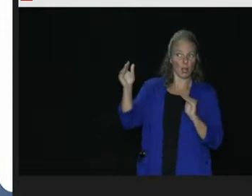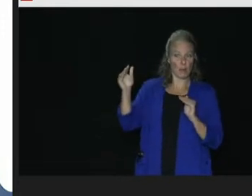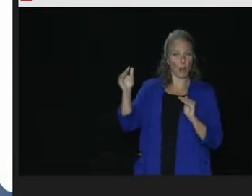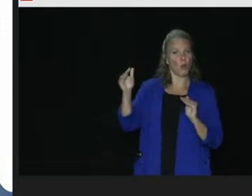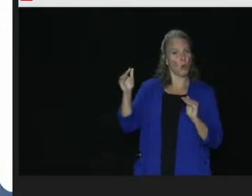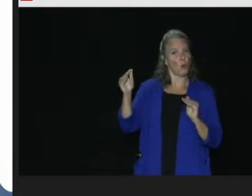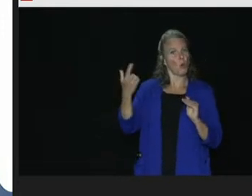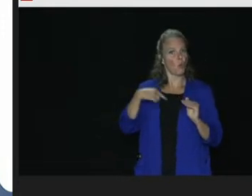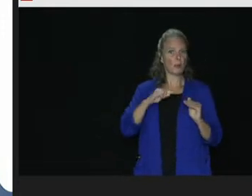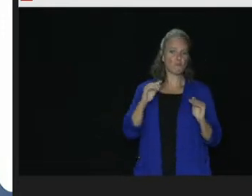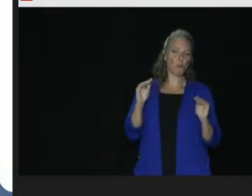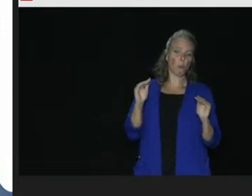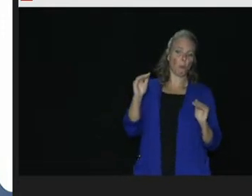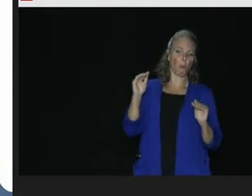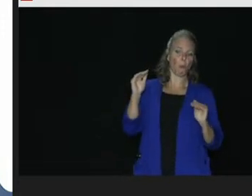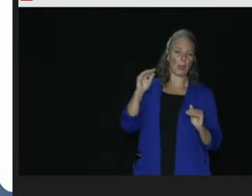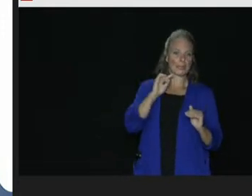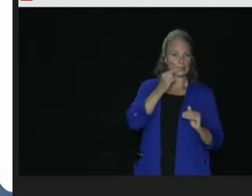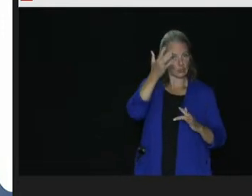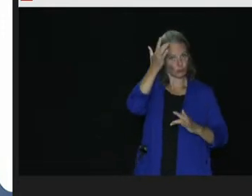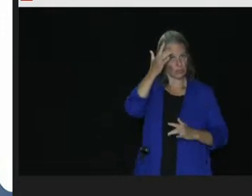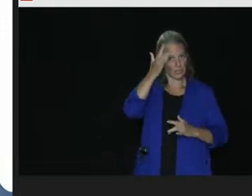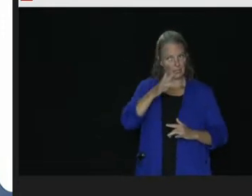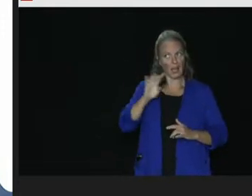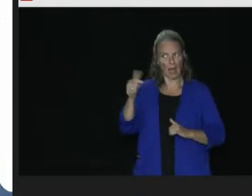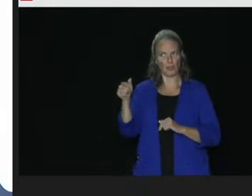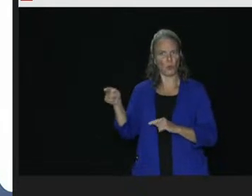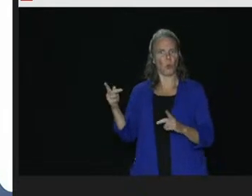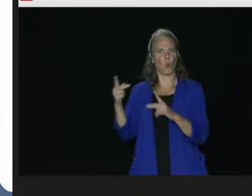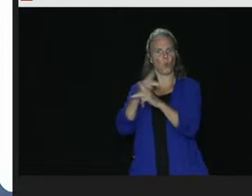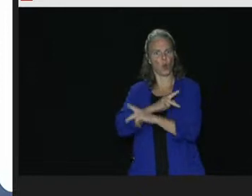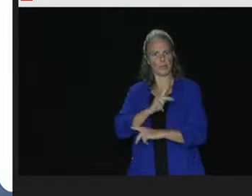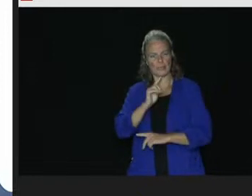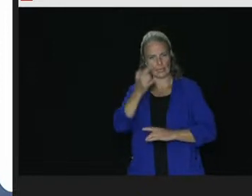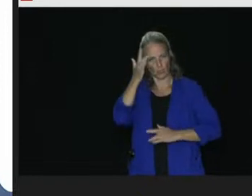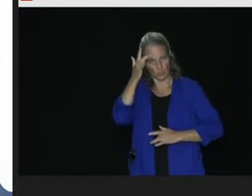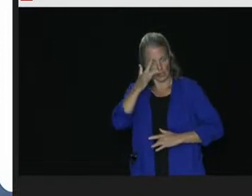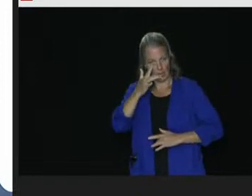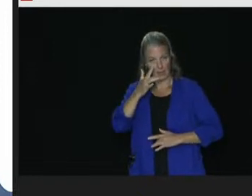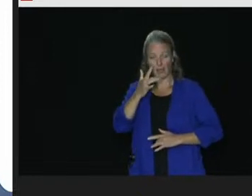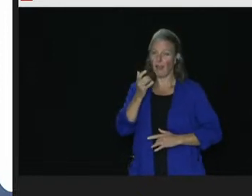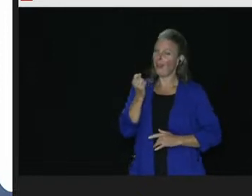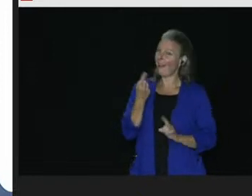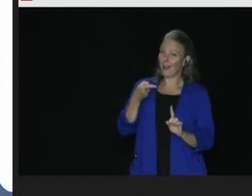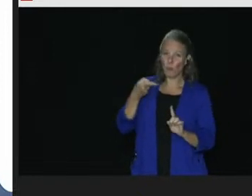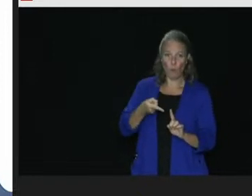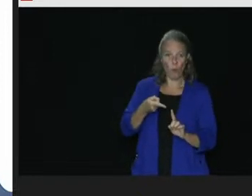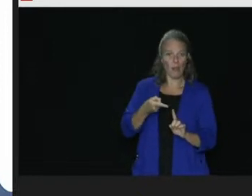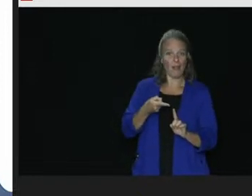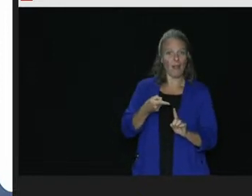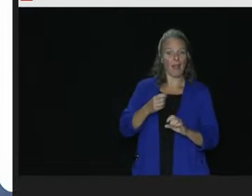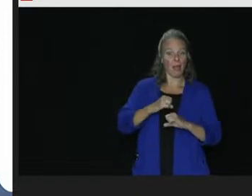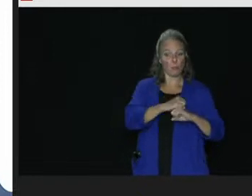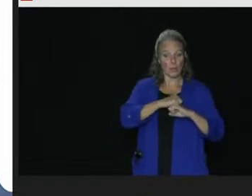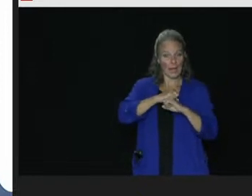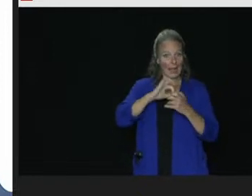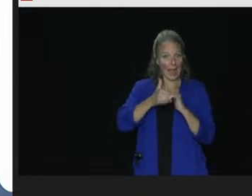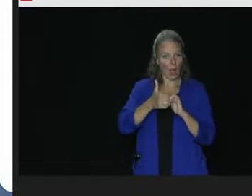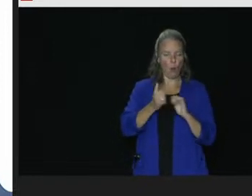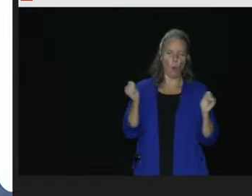good. But as we say, no one is protected as long as everyone is not protected.